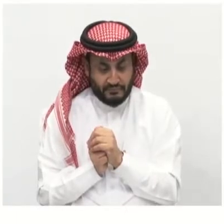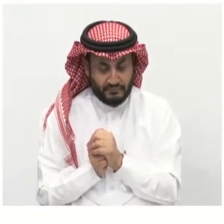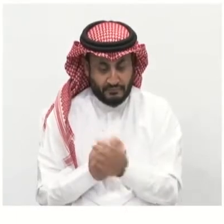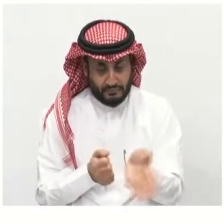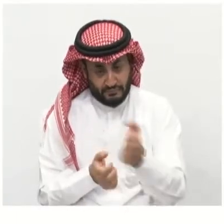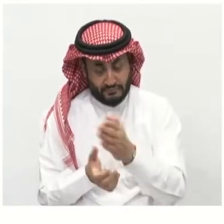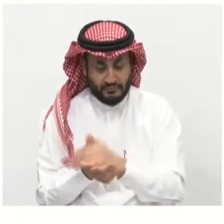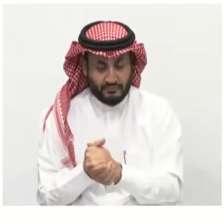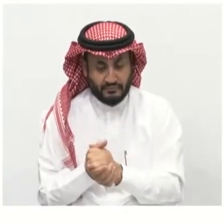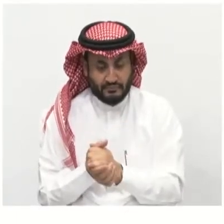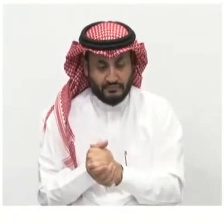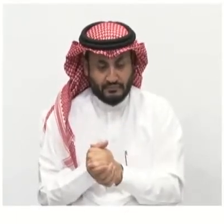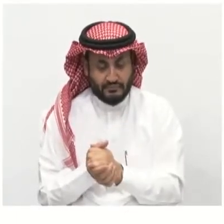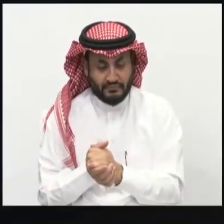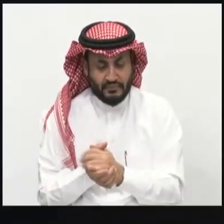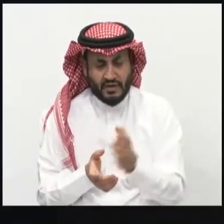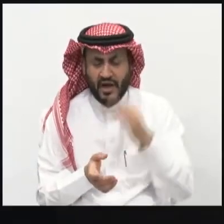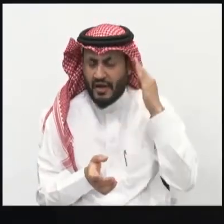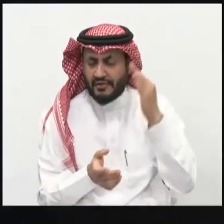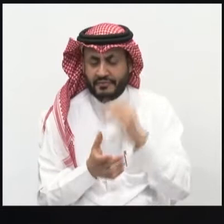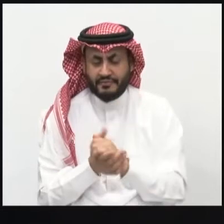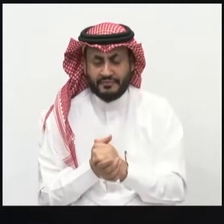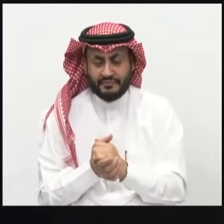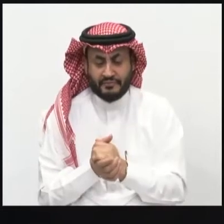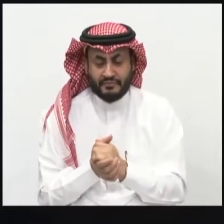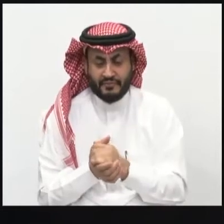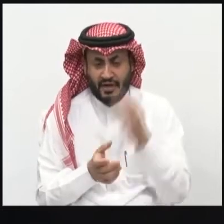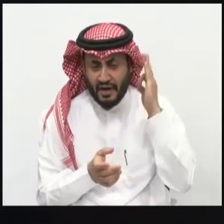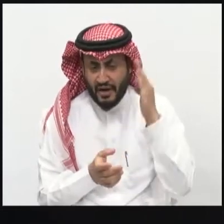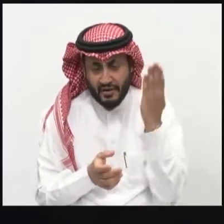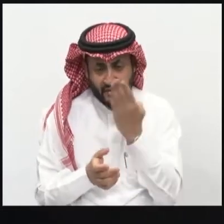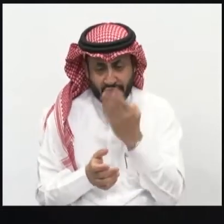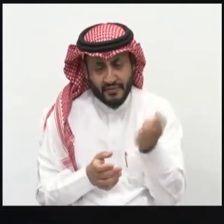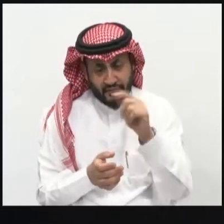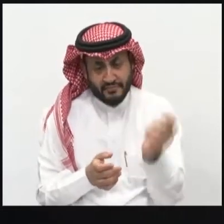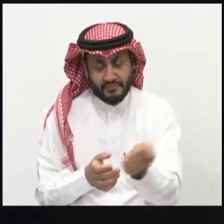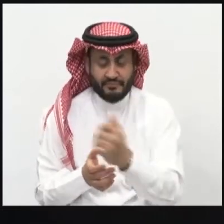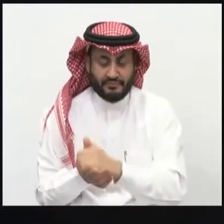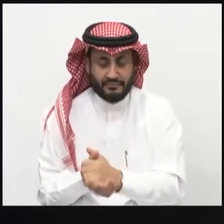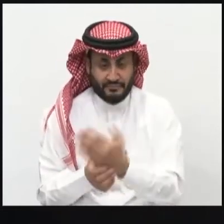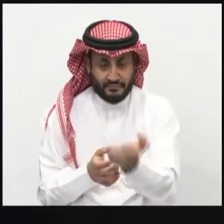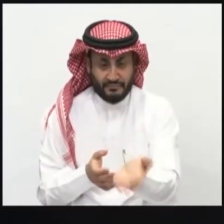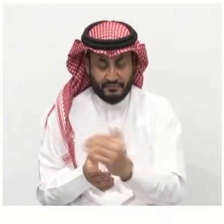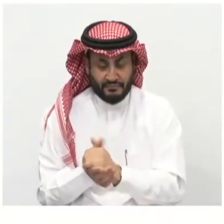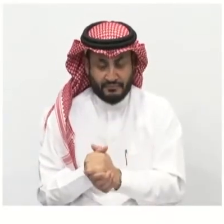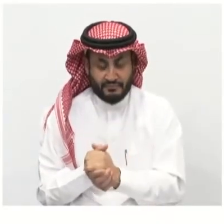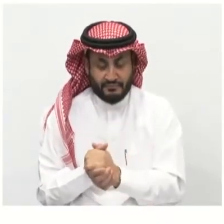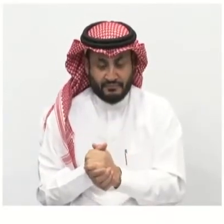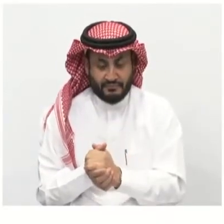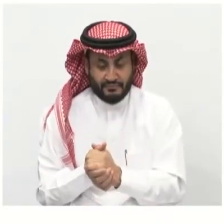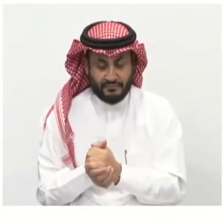Okay, so now boys and girls, we're going to listen and we're going to read and we're going to write. Are we ready? Okay.